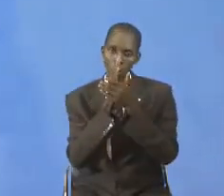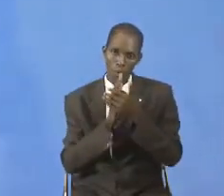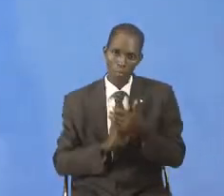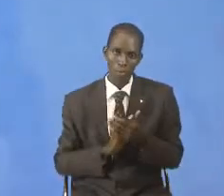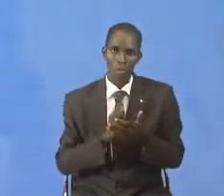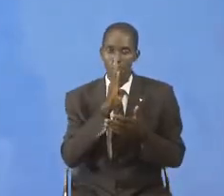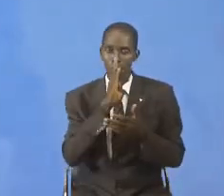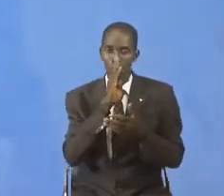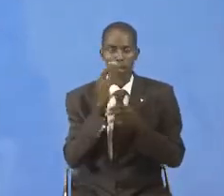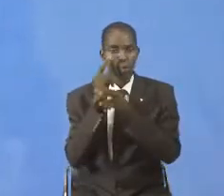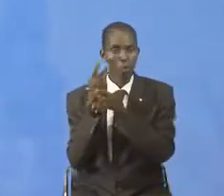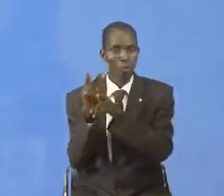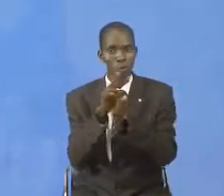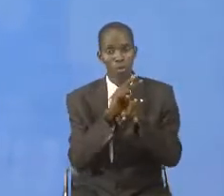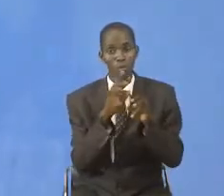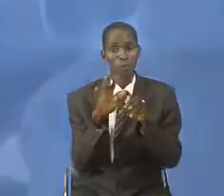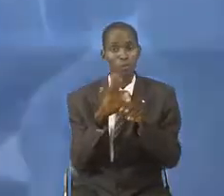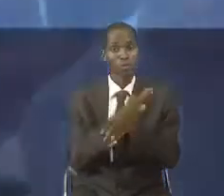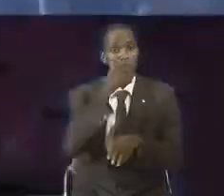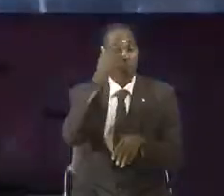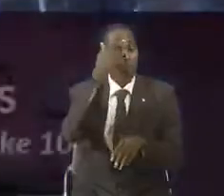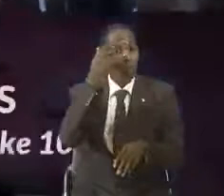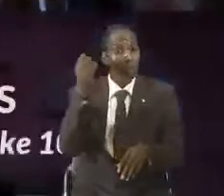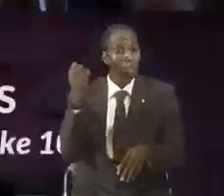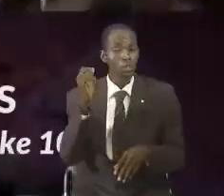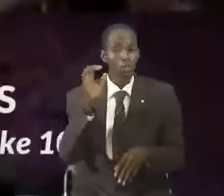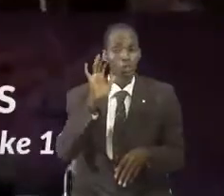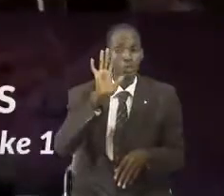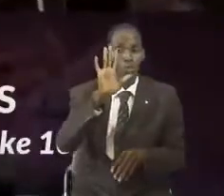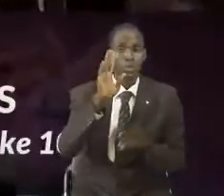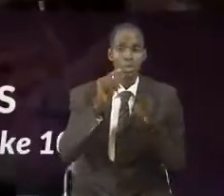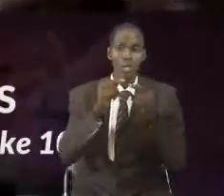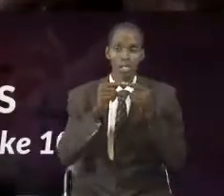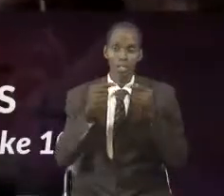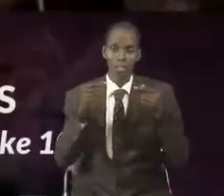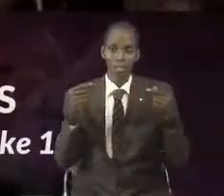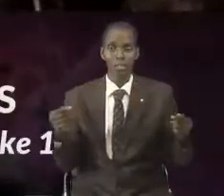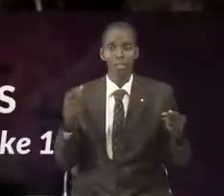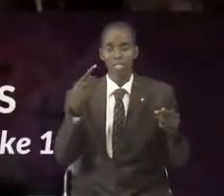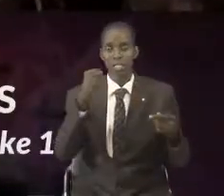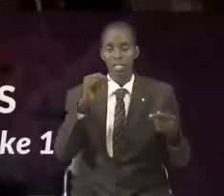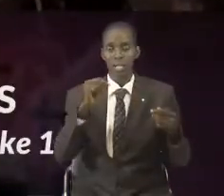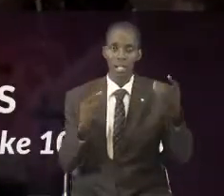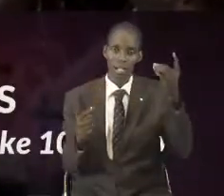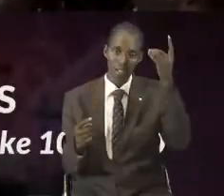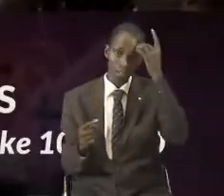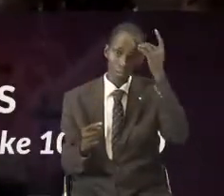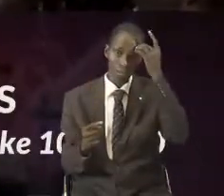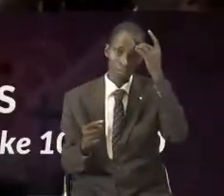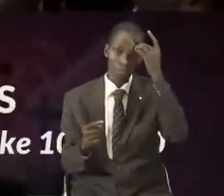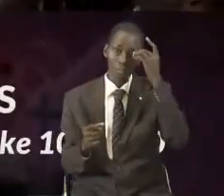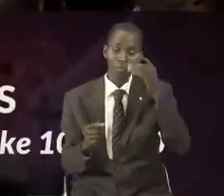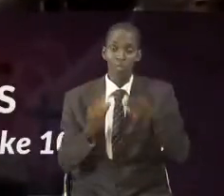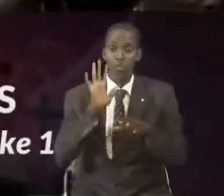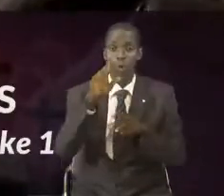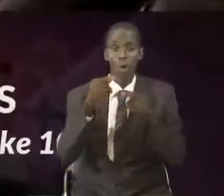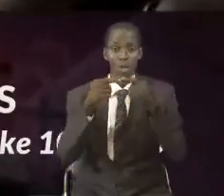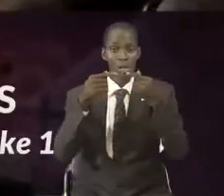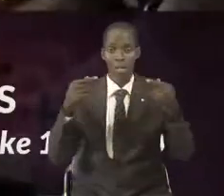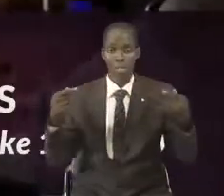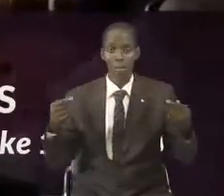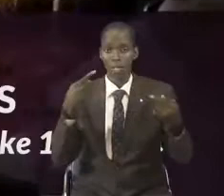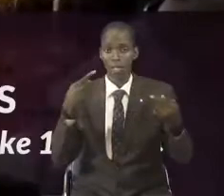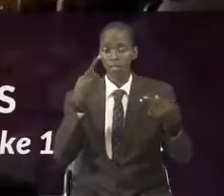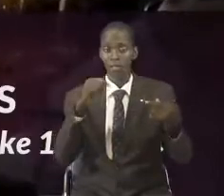5 verse 8. Be sober, be vigilant, because your